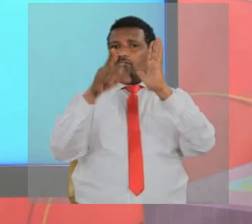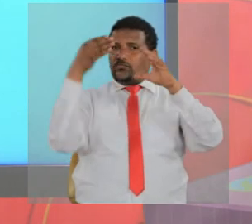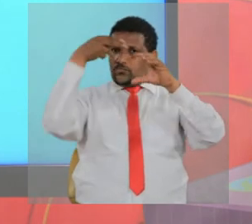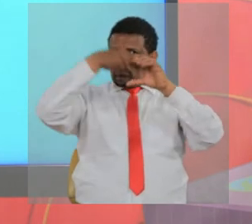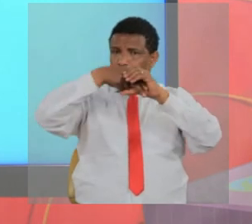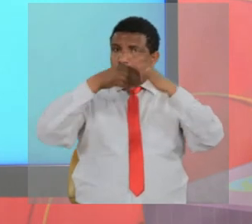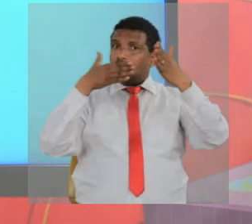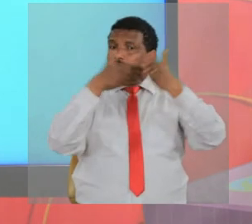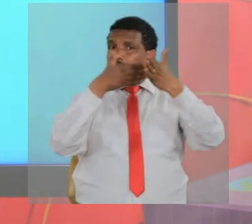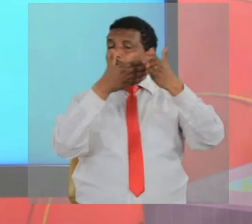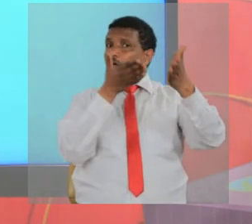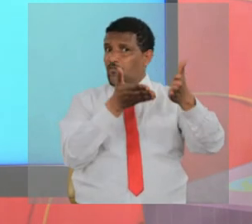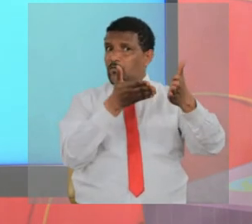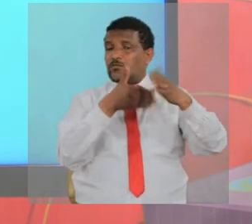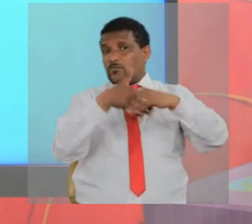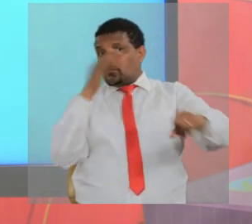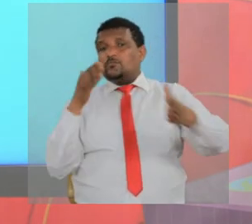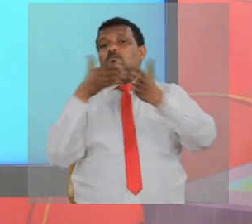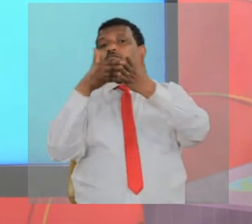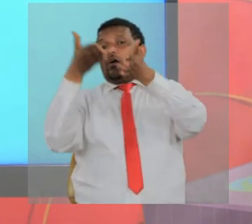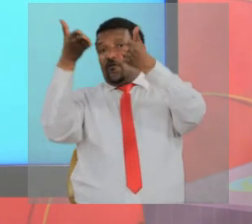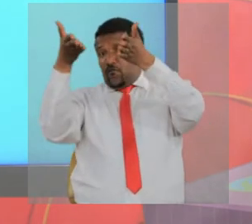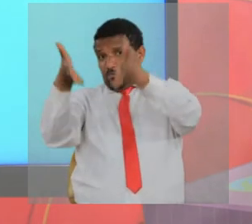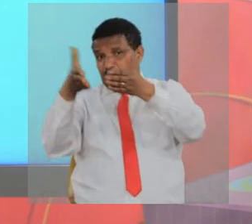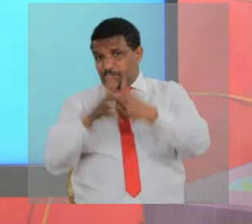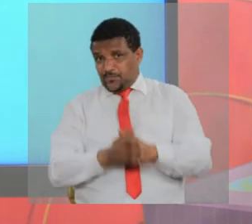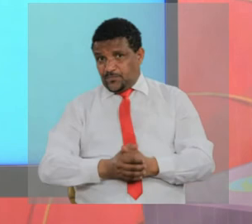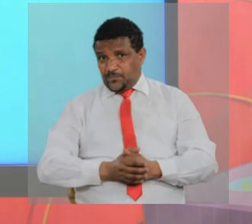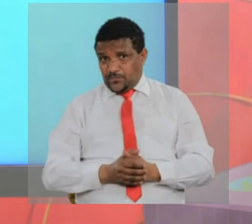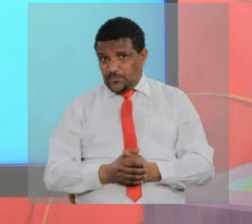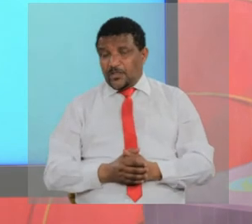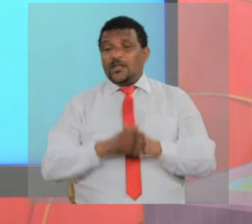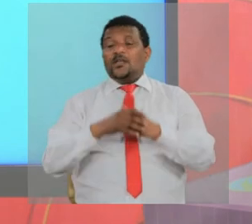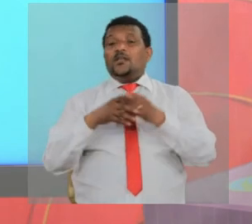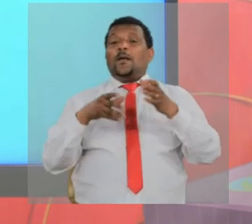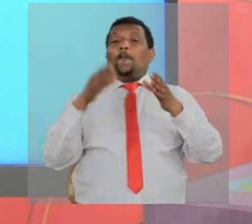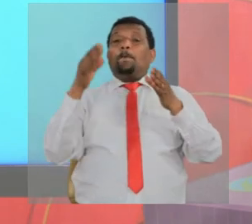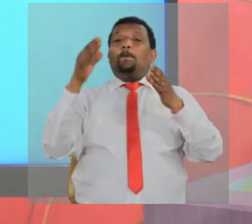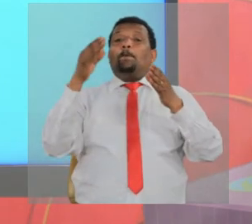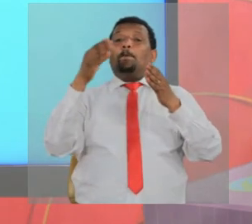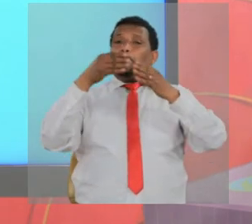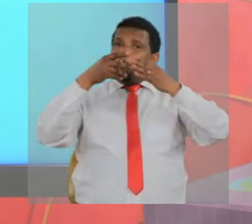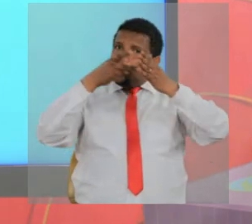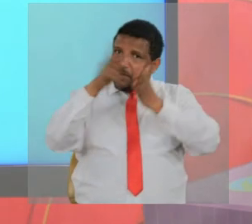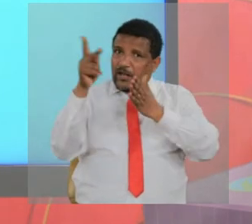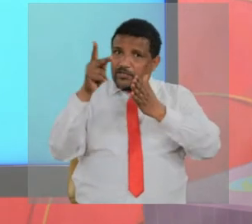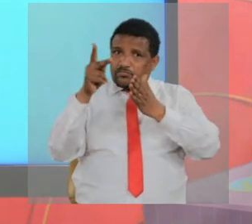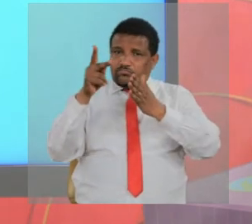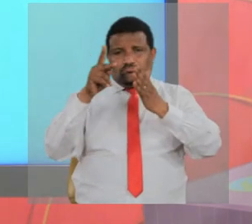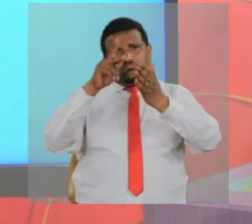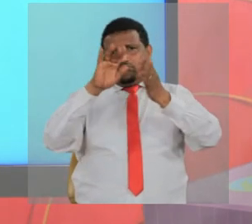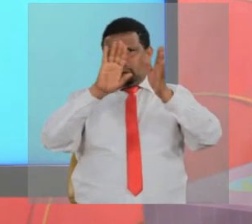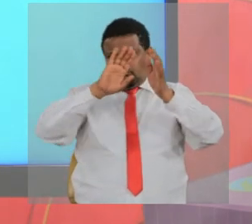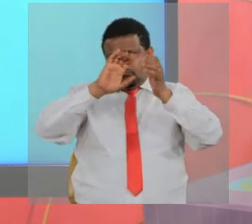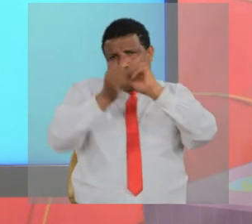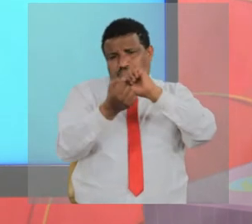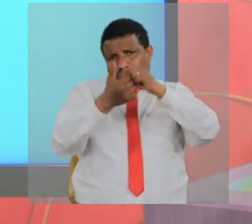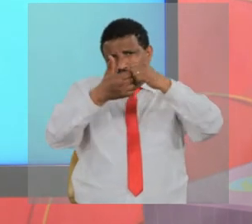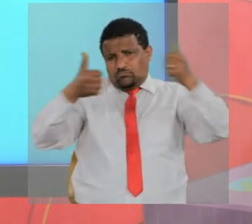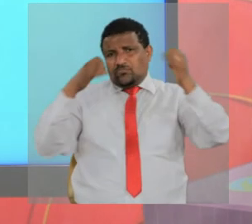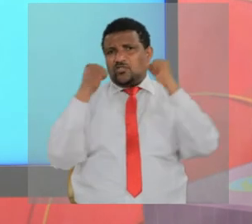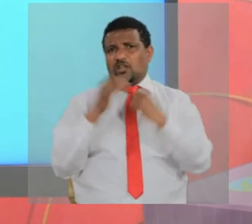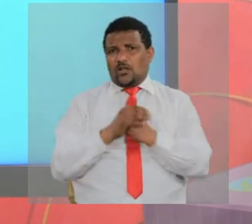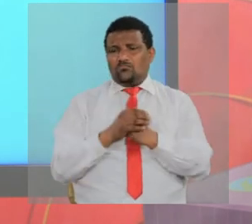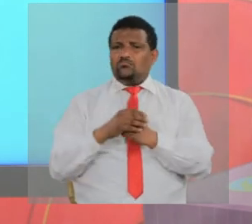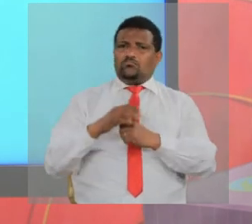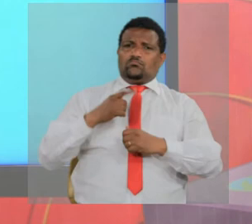entry barrier and exit barriers. There is price discrimination in pure monopoly. That means a monopolist